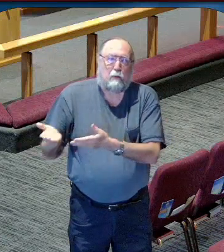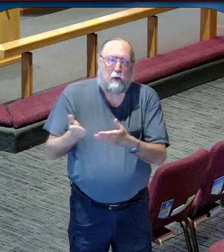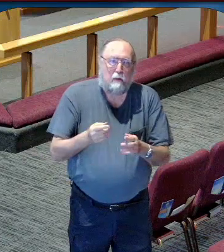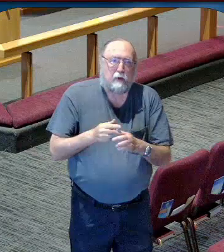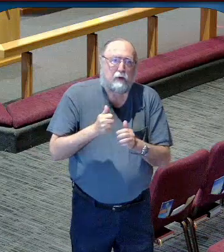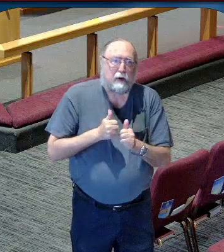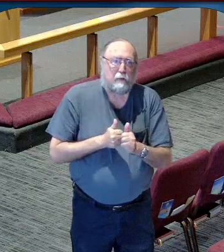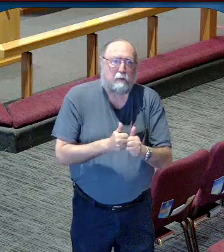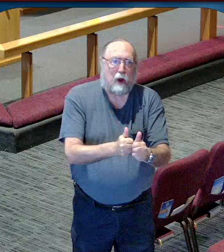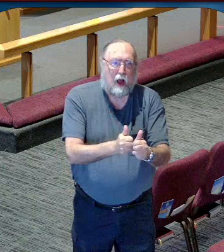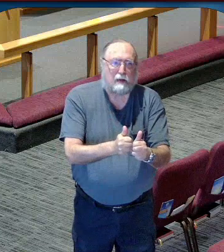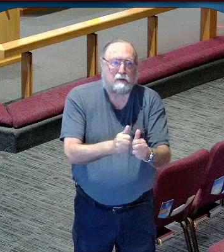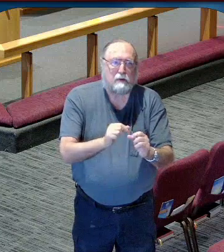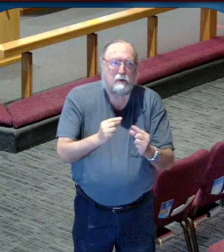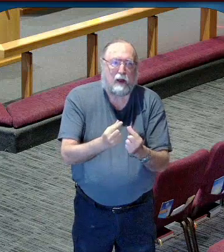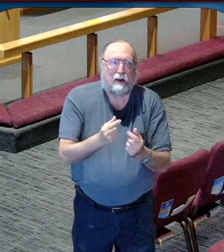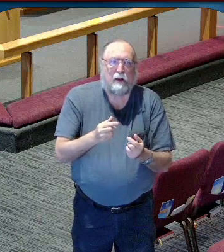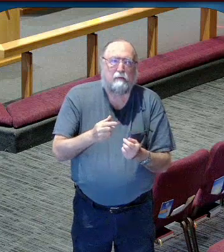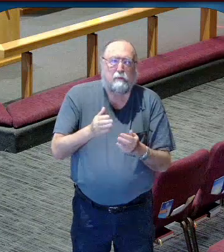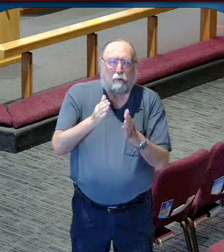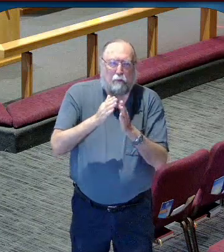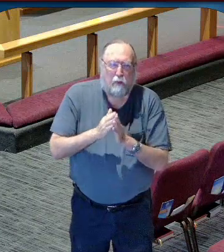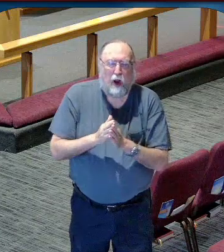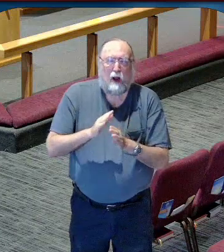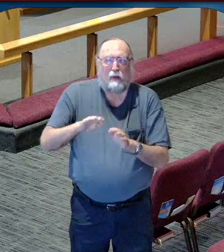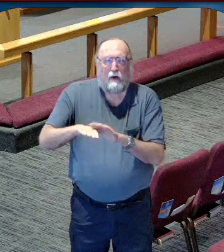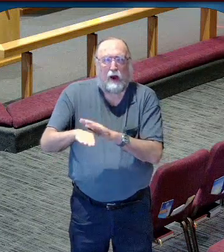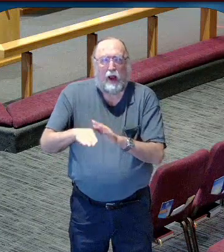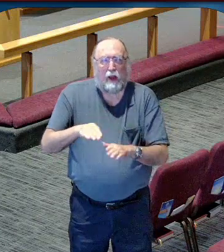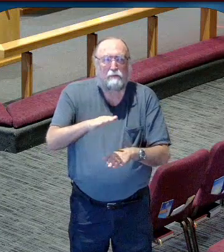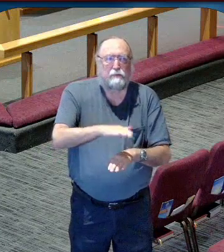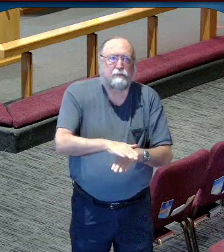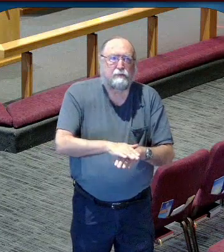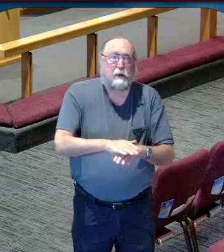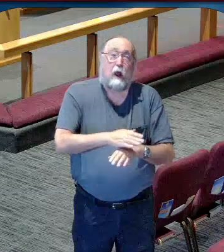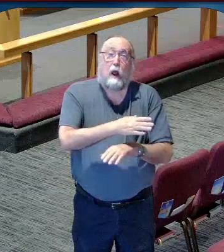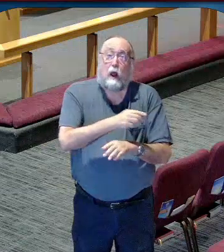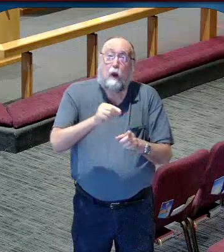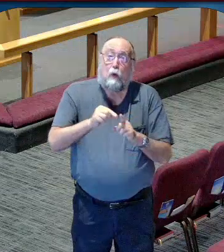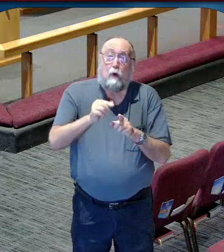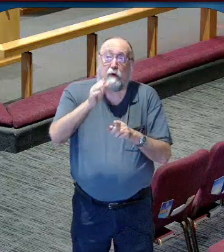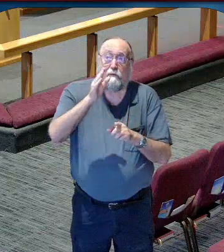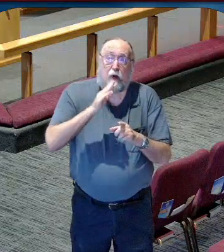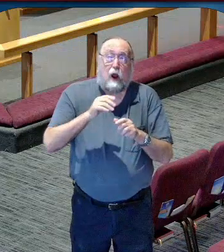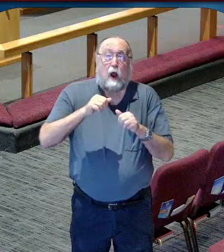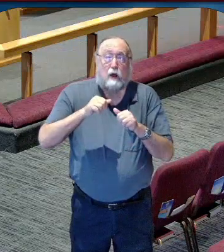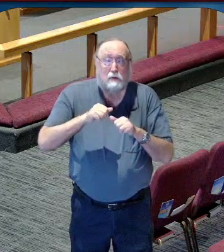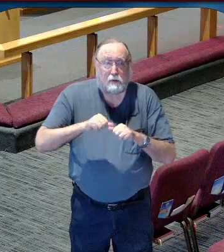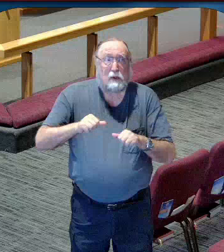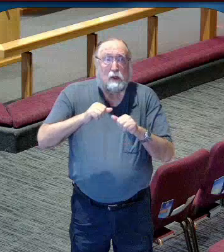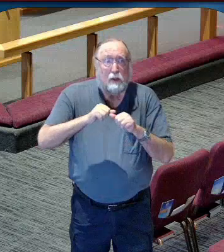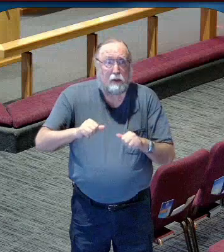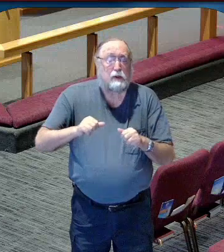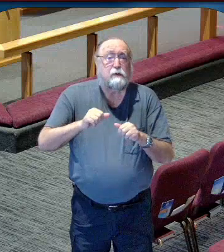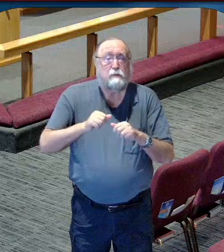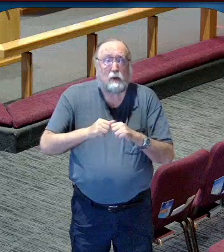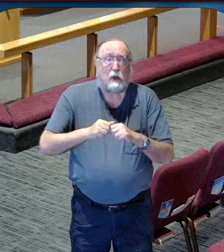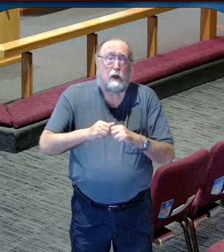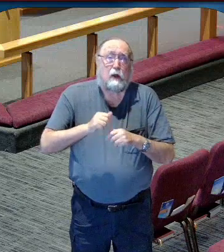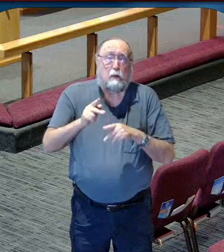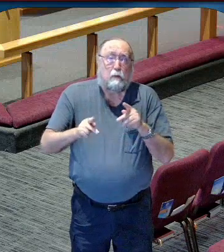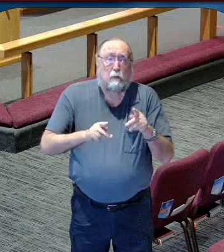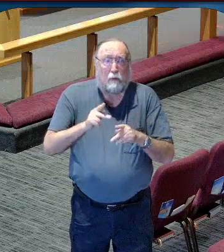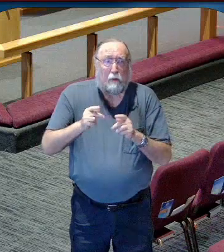they prayed and laid their hands on them. And the word of God continued to increase, and the number of disciples multiplied greatly